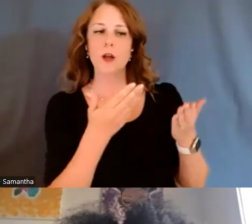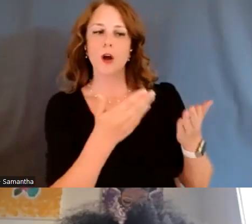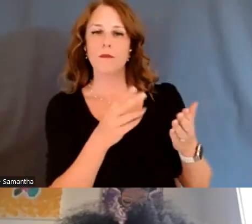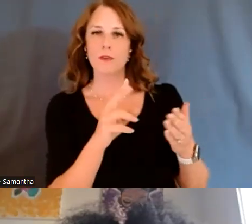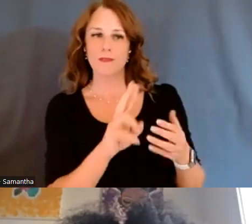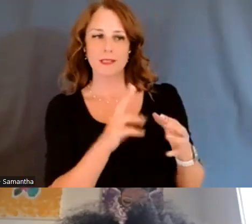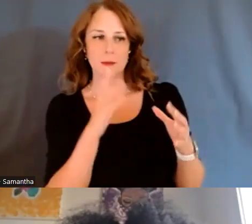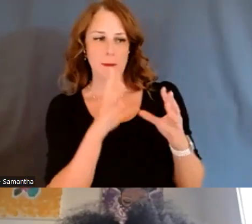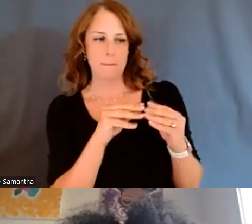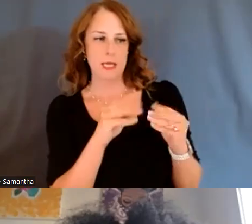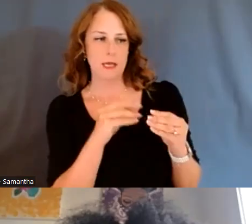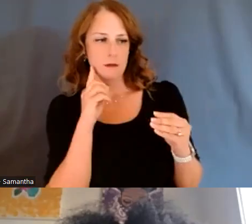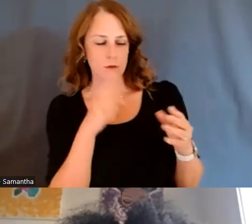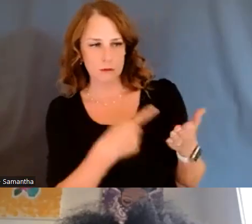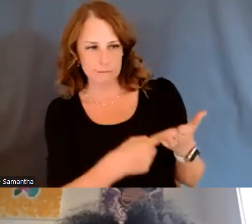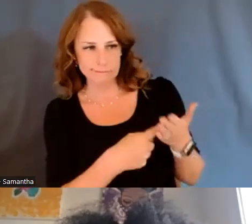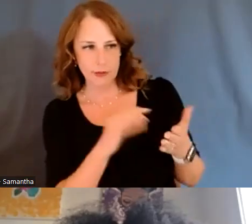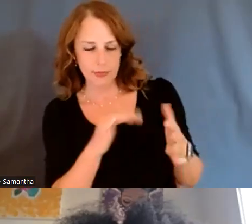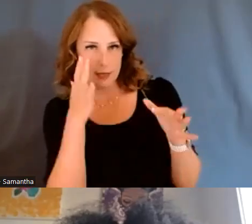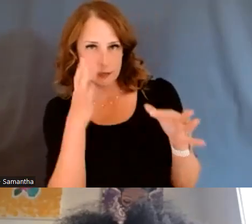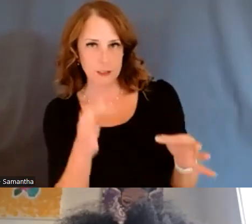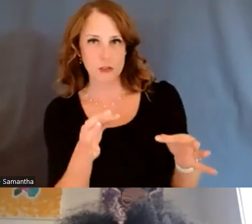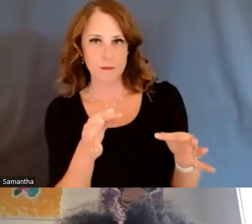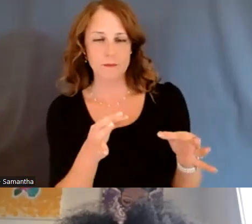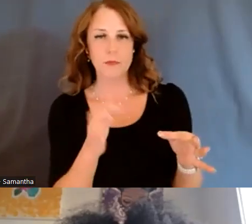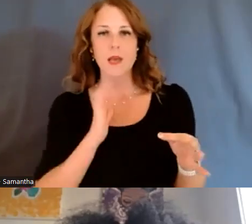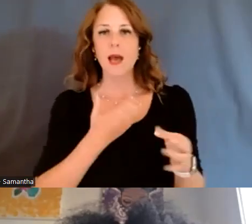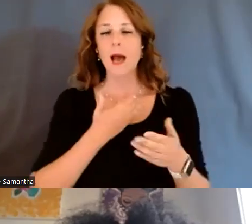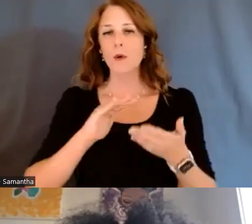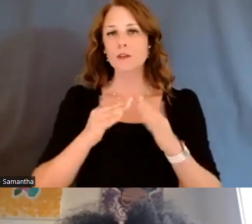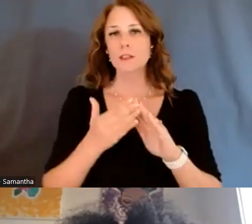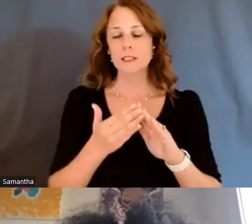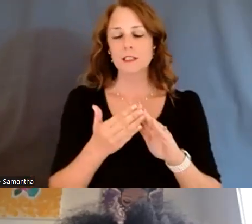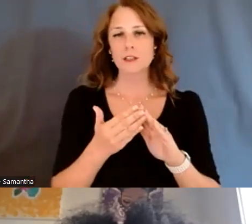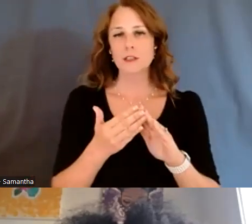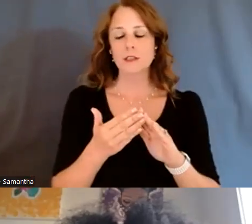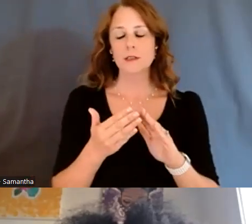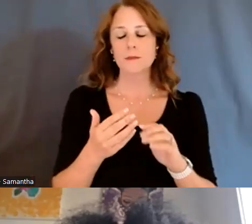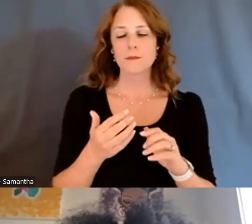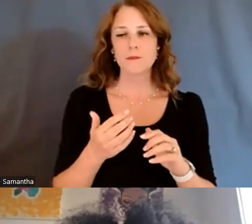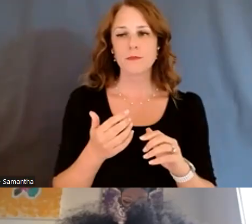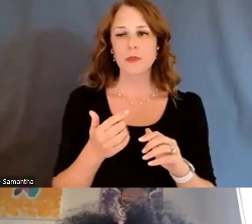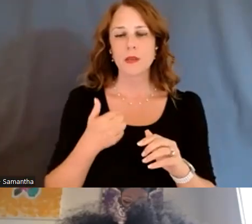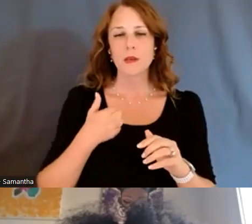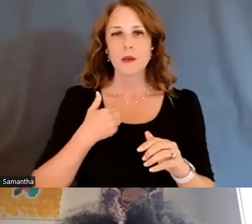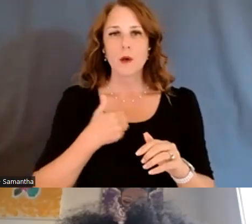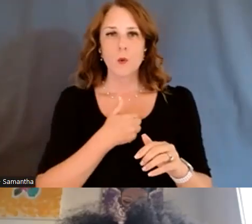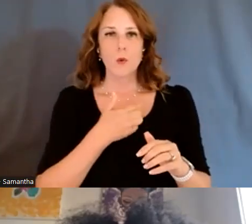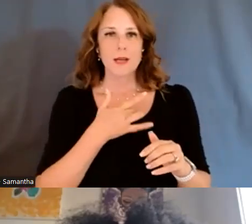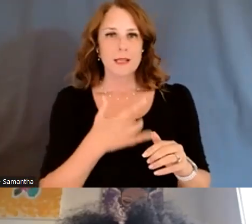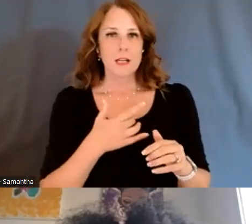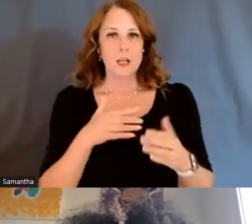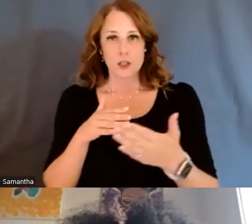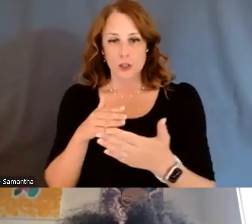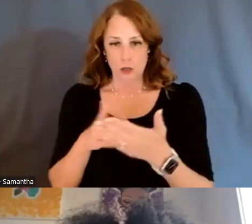decision. What we typically do in our jurisdiction is to bring in the victim after charges have